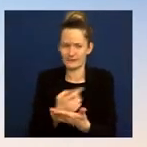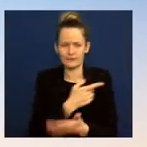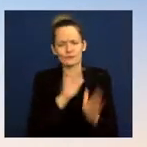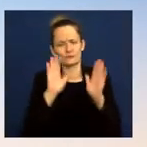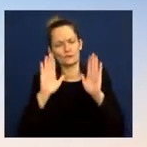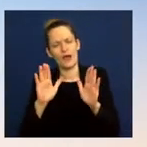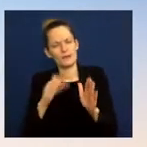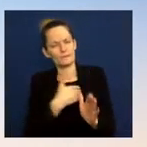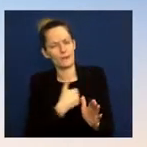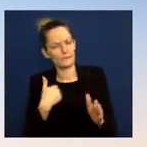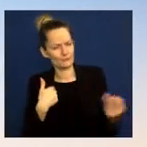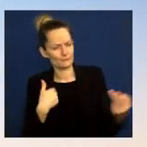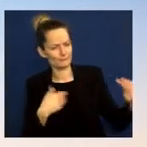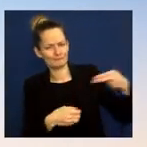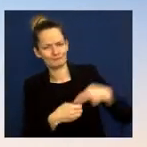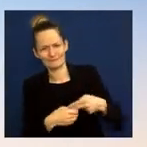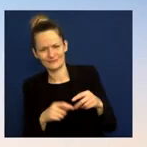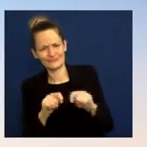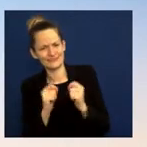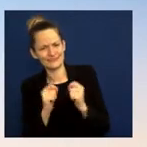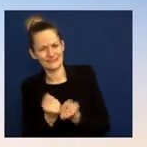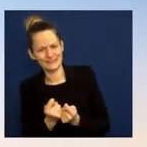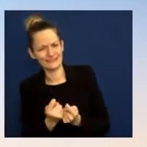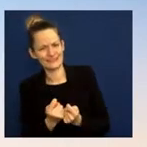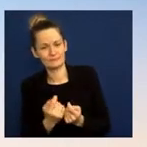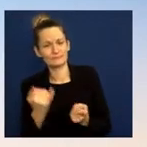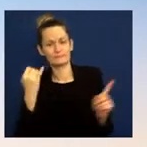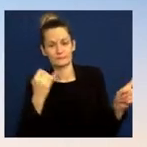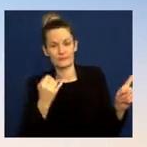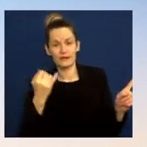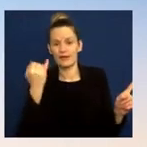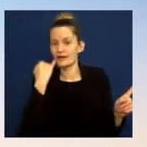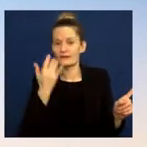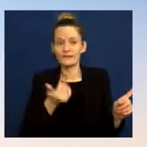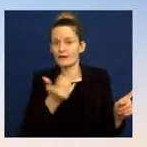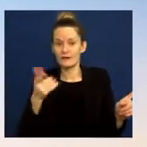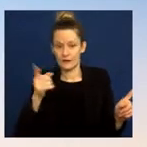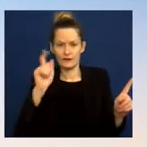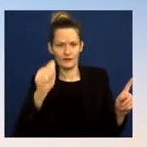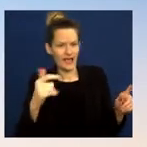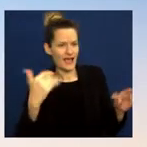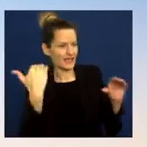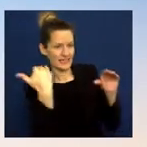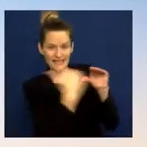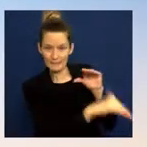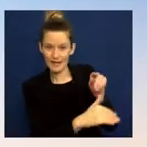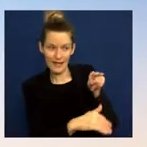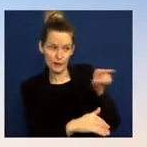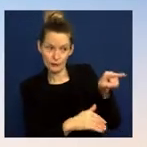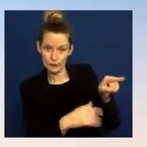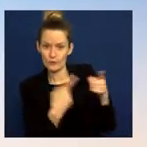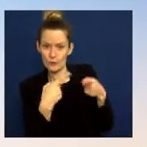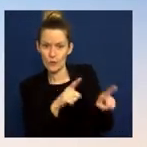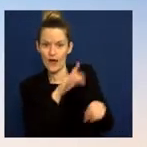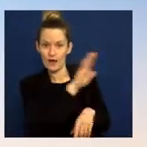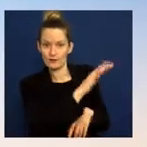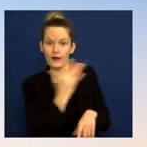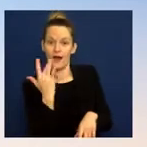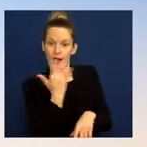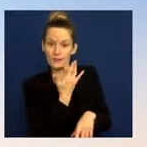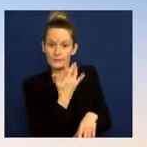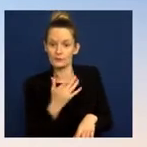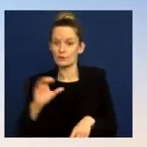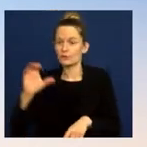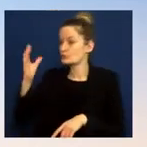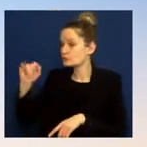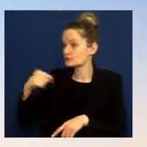can call or email Emily while she's gone on her honeymoon. Call me, Chris, Kareen, any of us. She can throw her phone in the river. Okay,